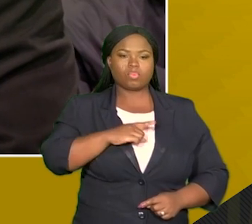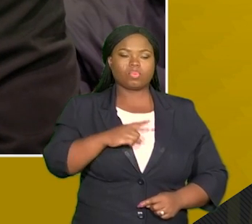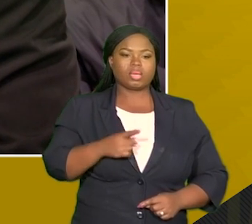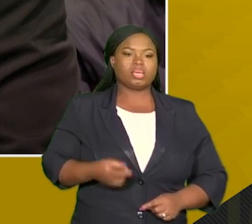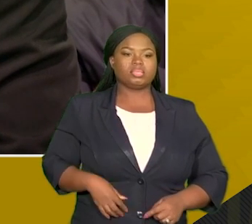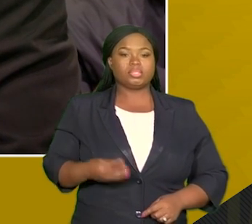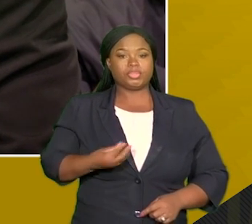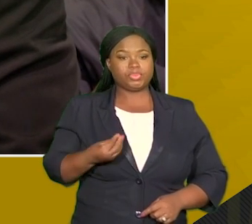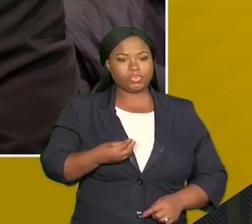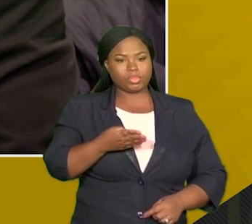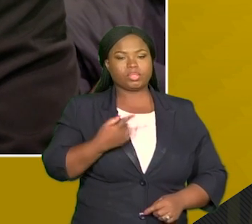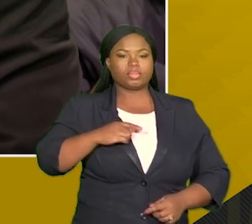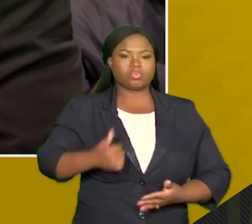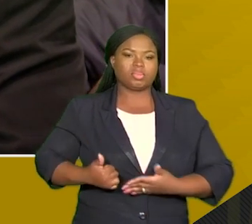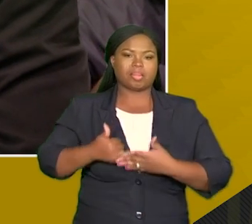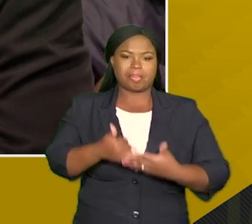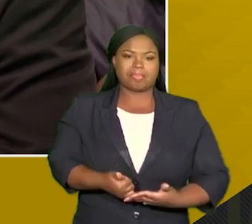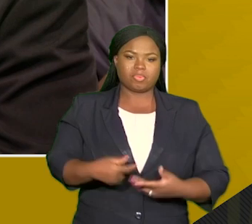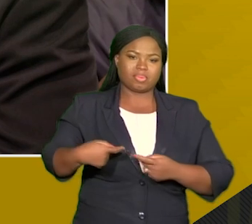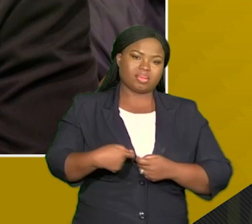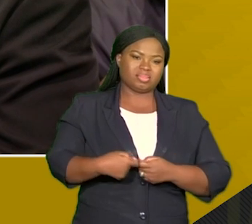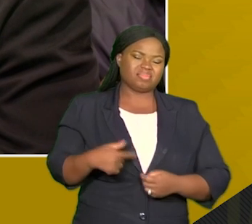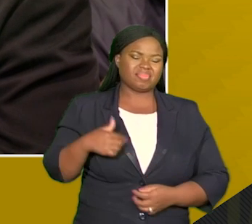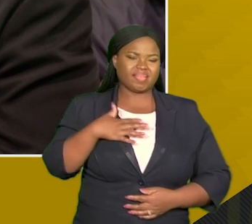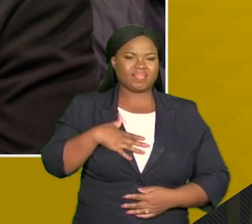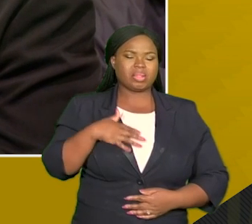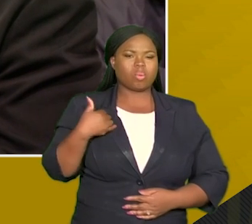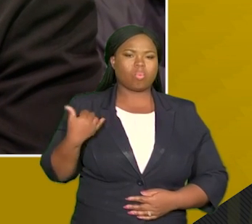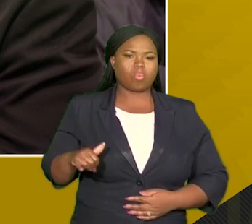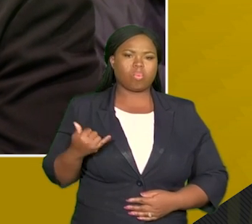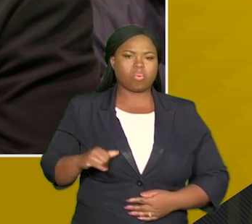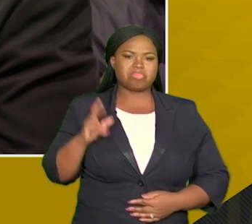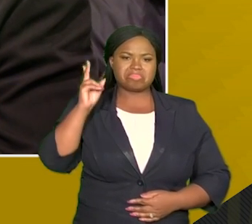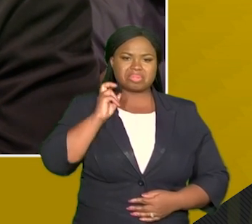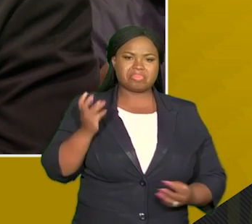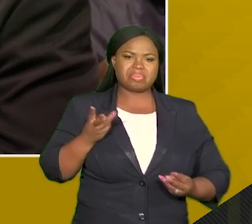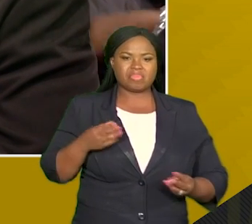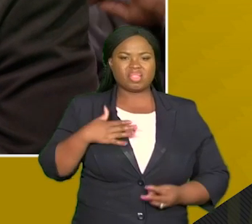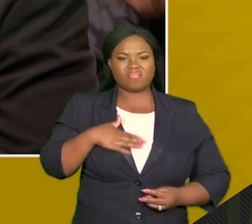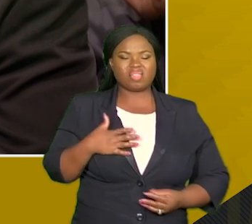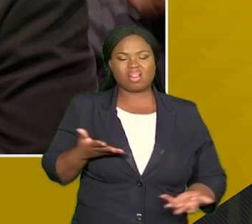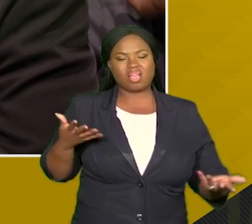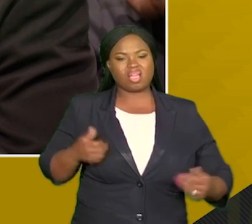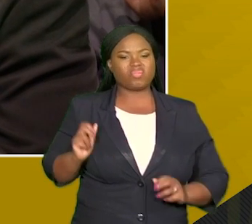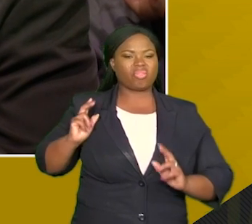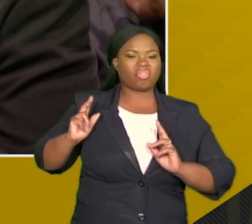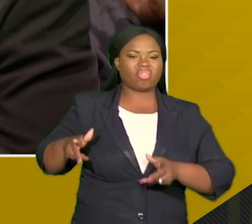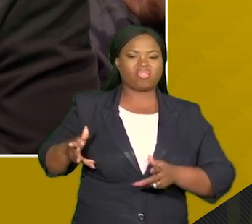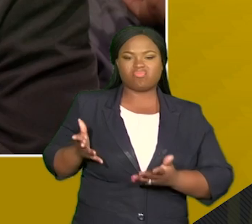people like this who we assist. I feel very pained when I hear that people feel that they have been